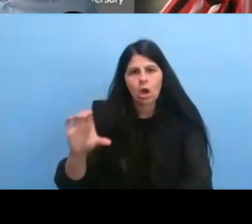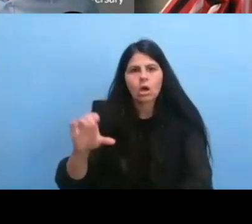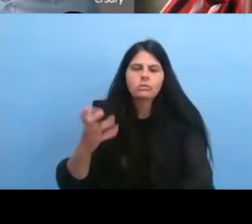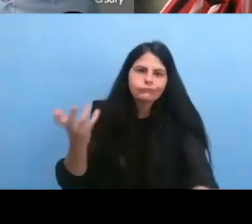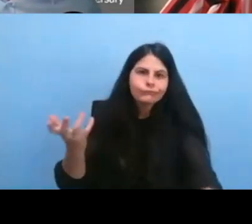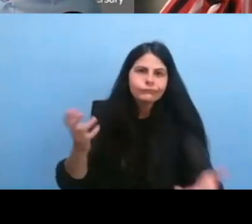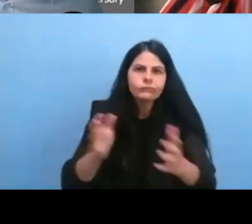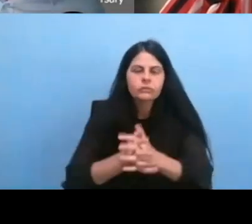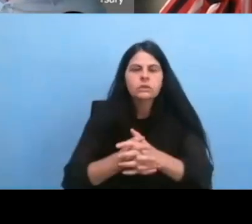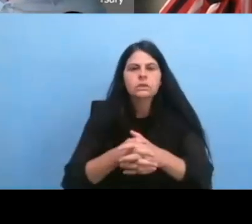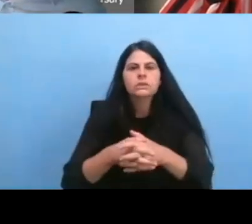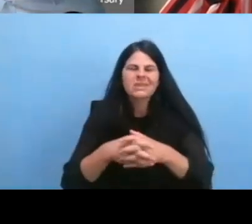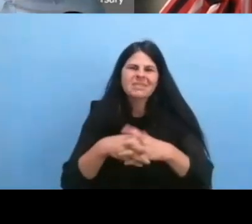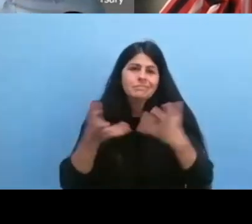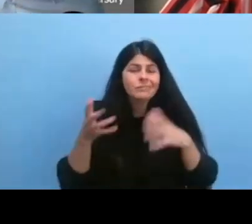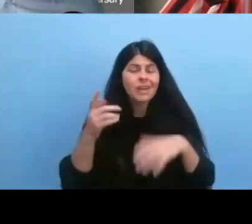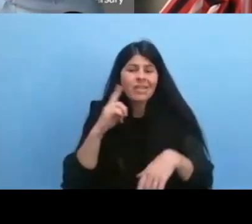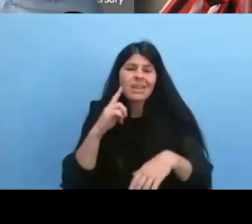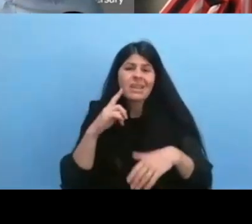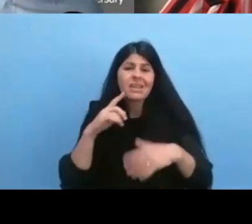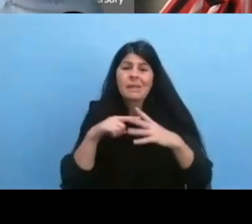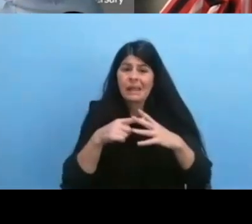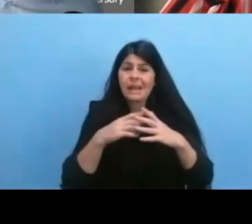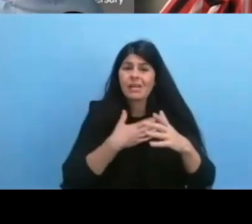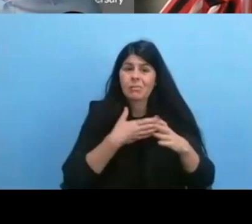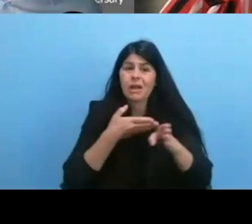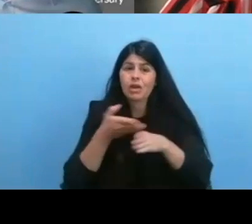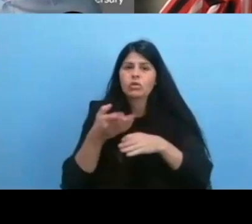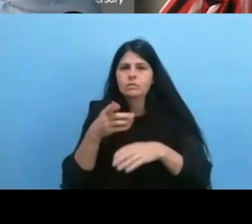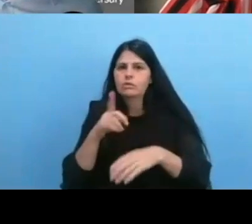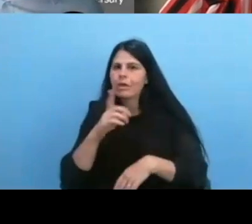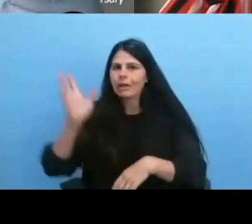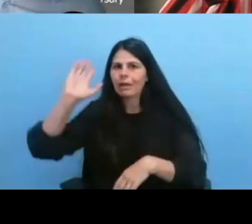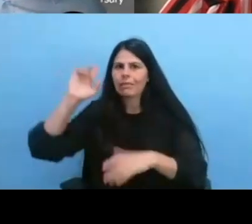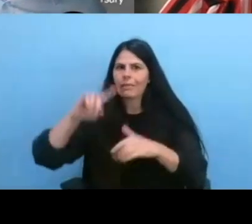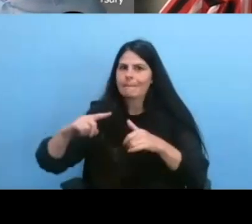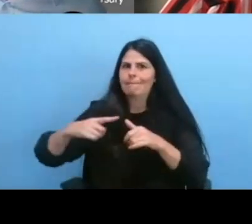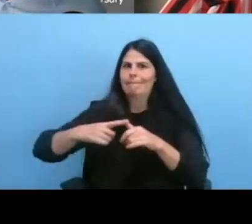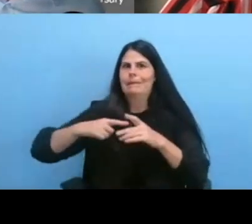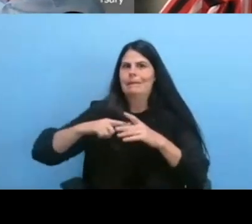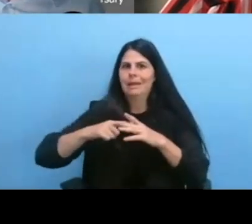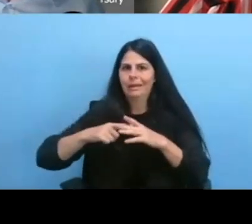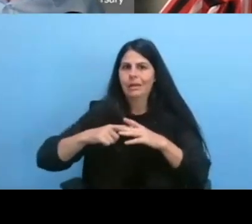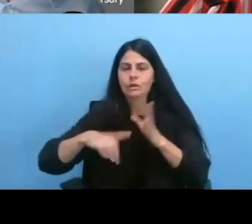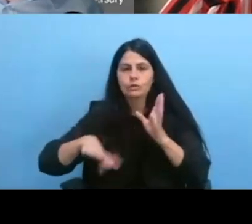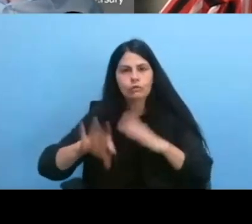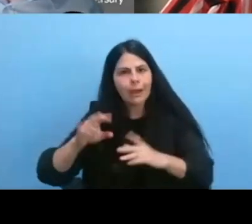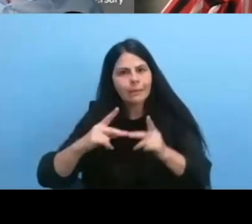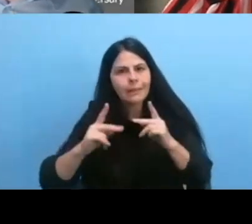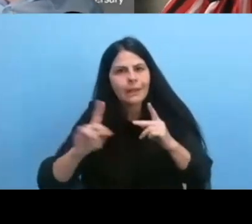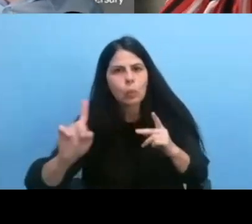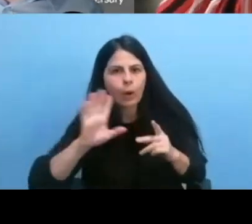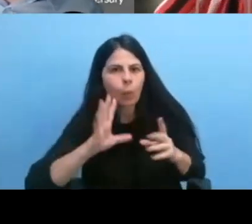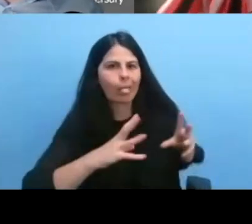career. So I think that's the hard part, is really at the beginning, finding a place where you're going to be accepted and you're going to